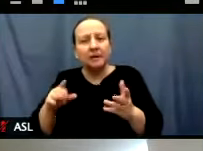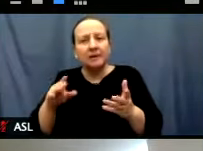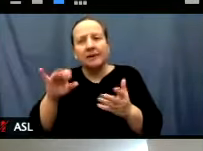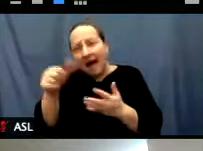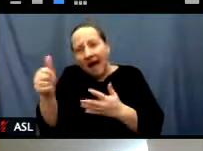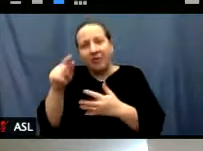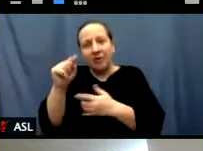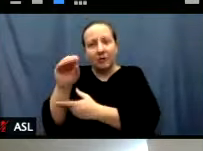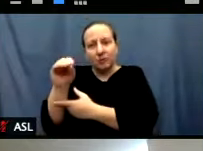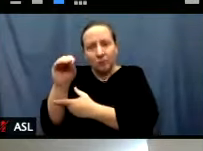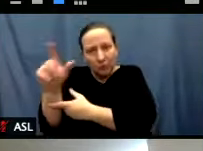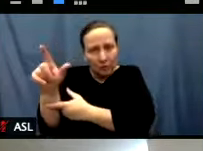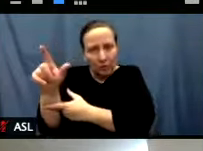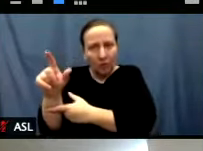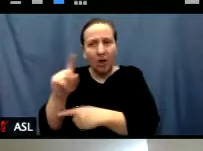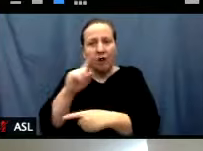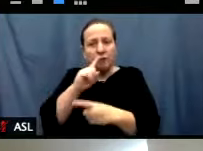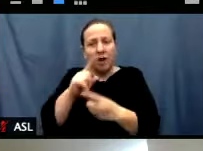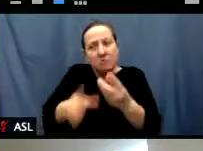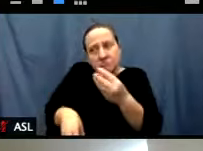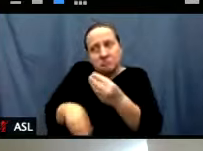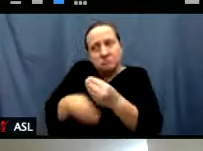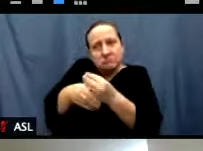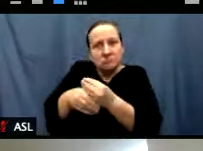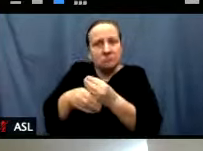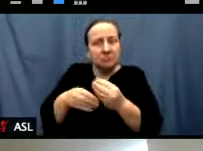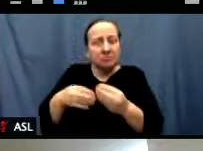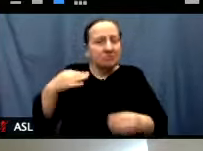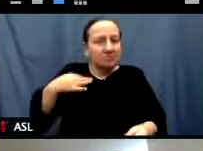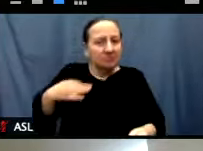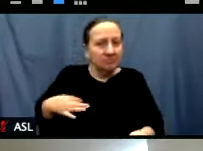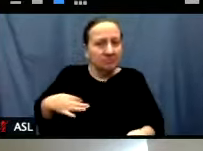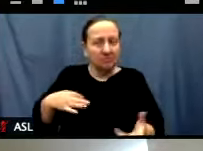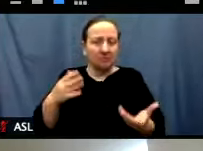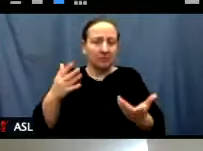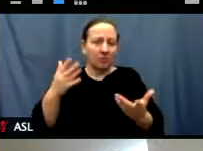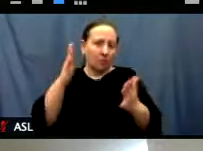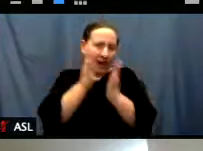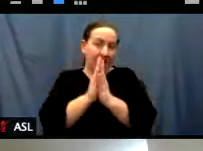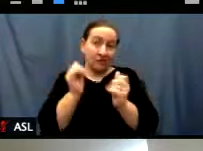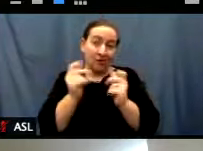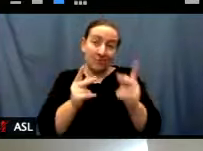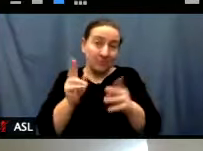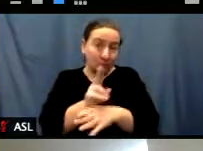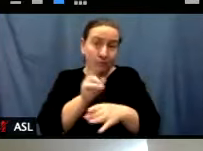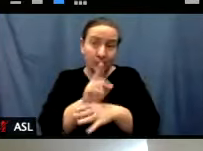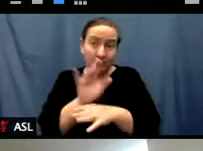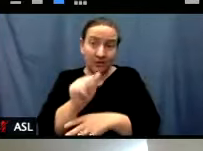another tool, a real augmentation. And so we would ask everybody to use it.